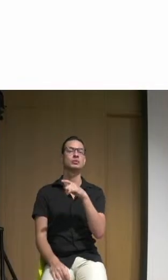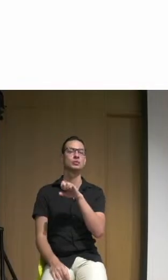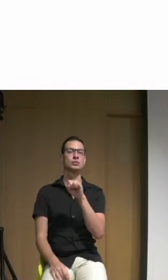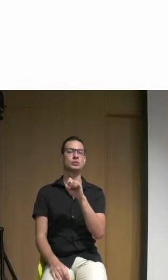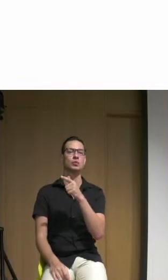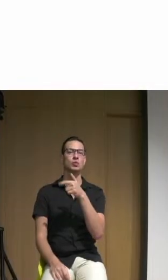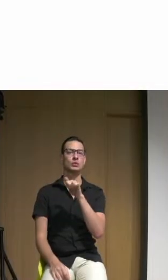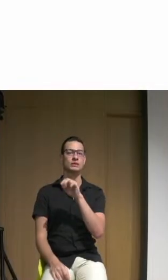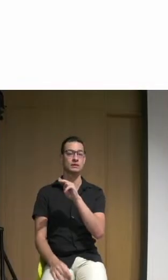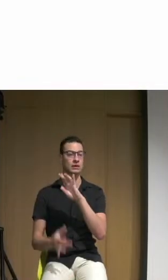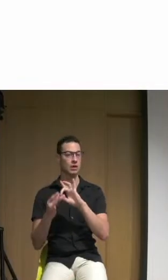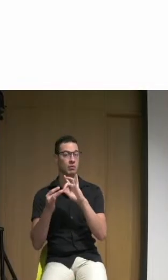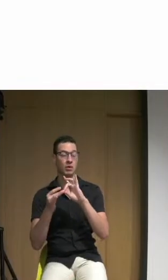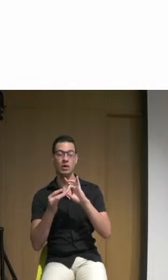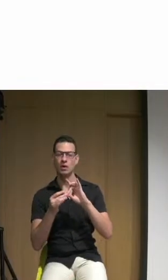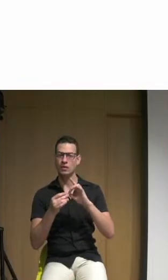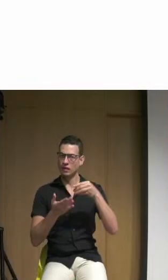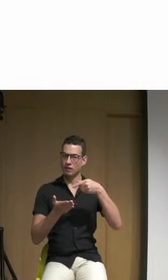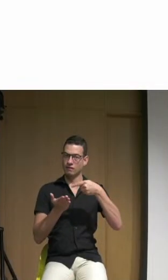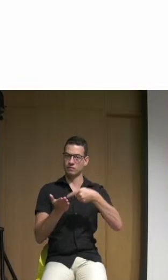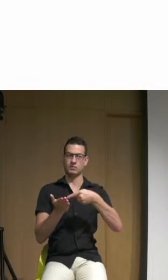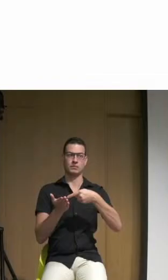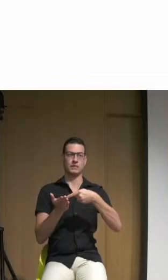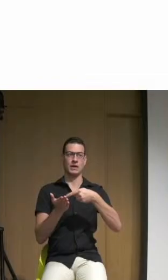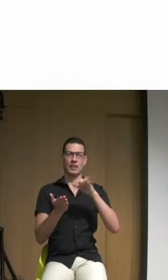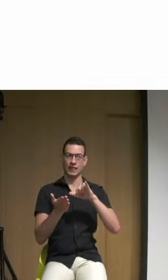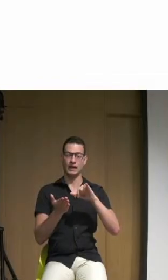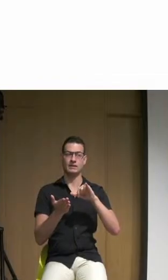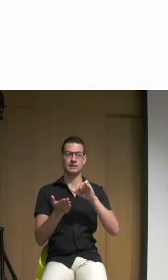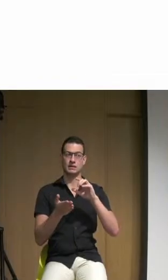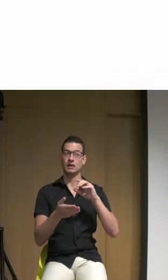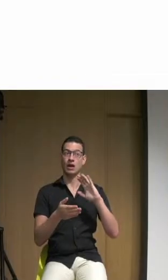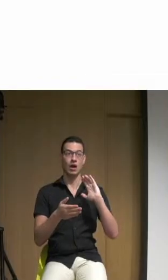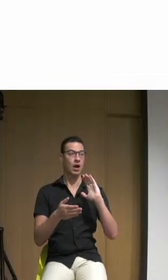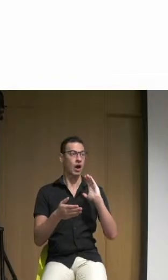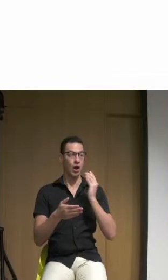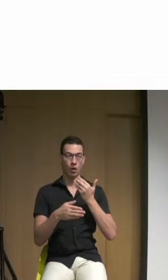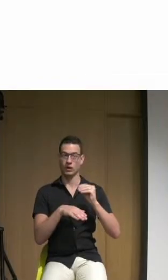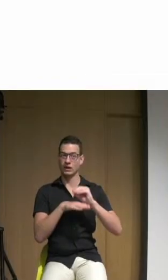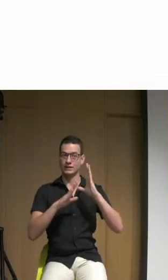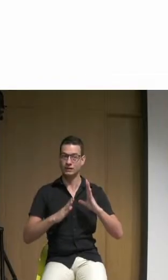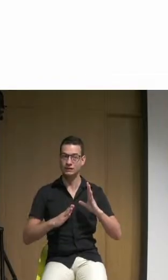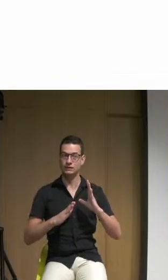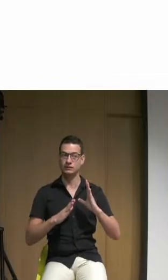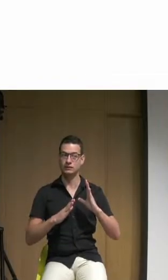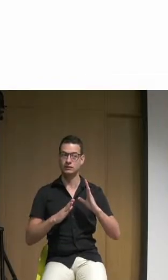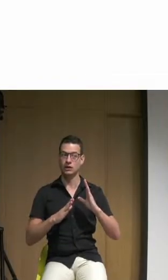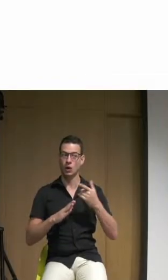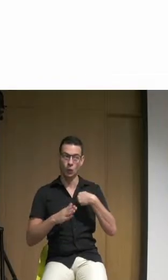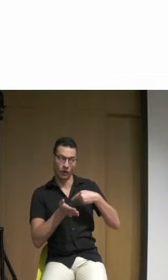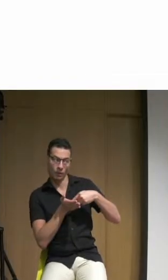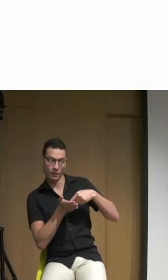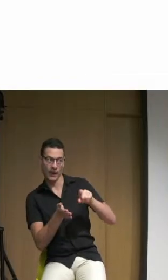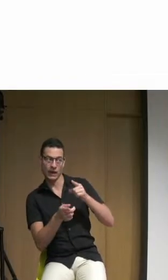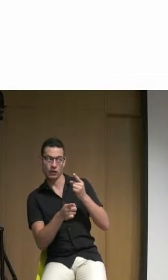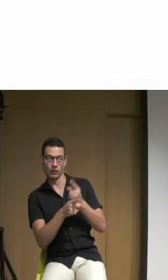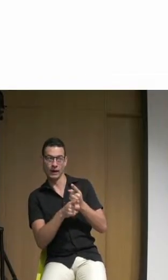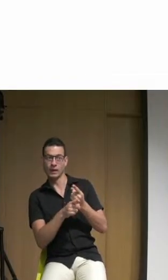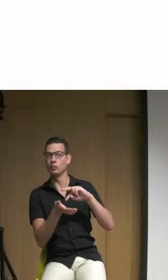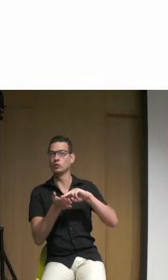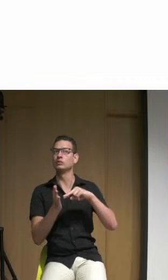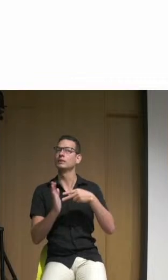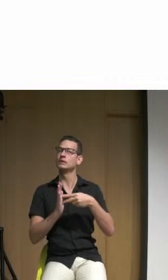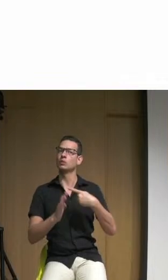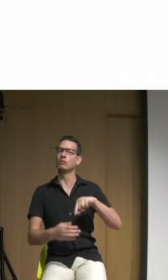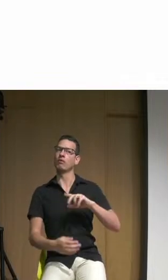this is a consultant, I presume being paid by the commission makes this an official engagement. And for that to